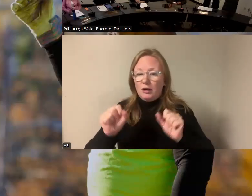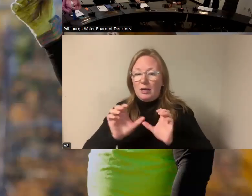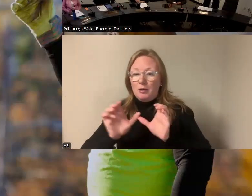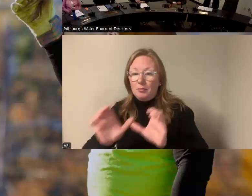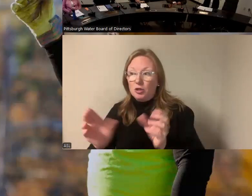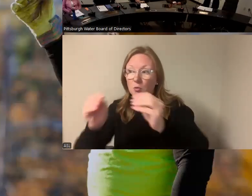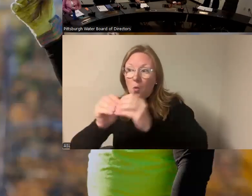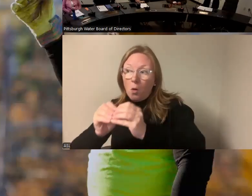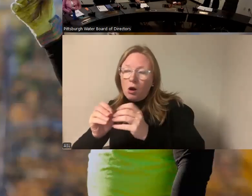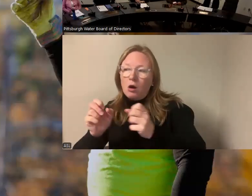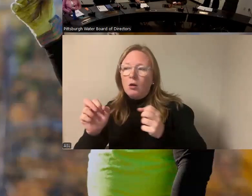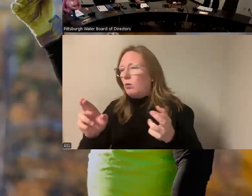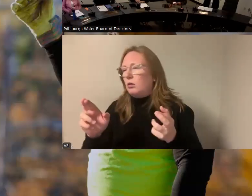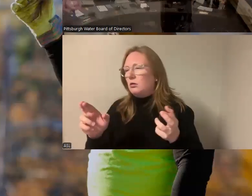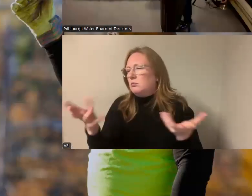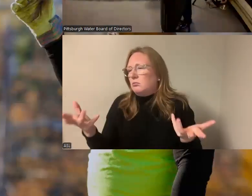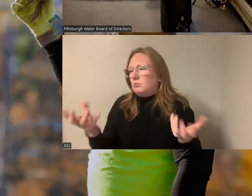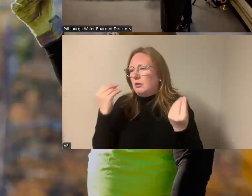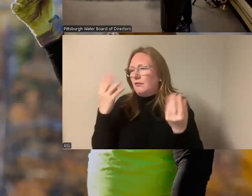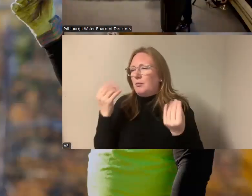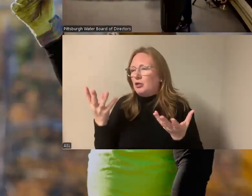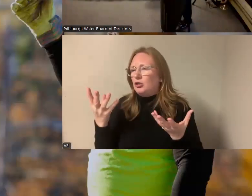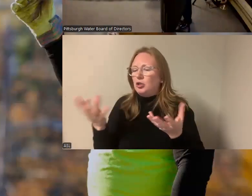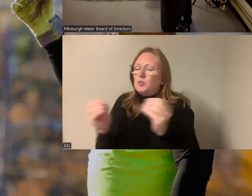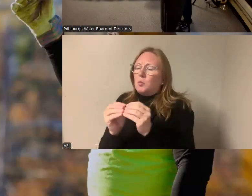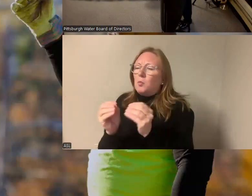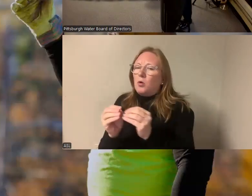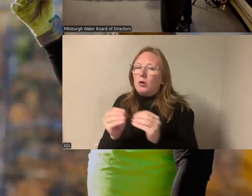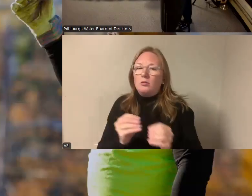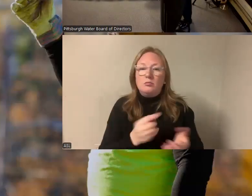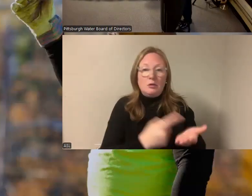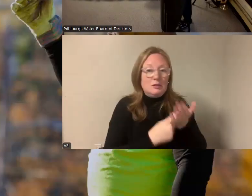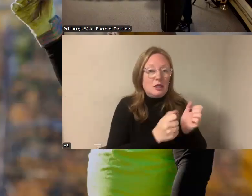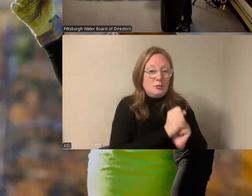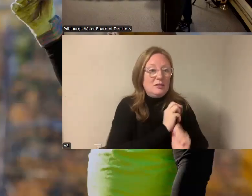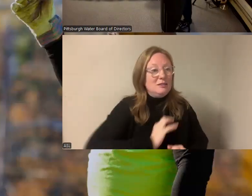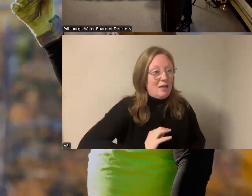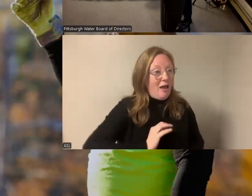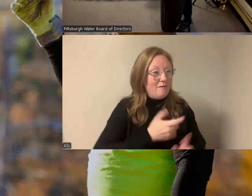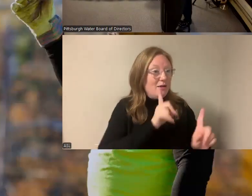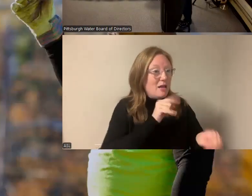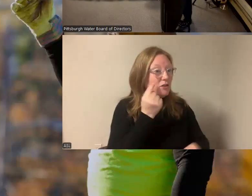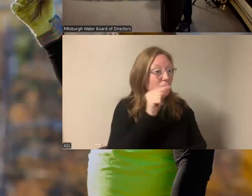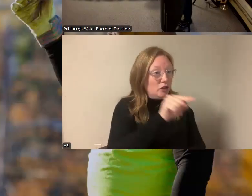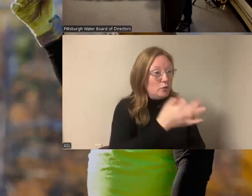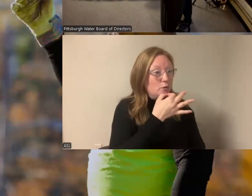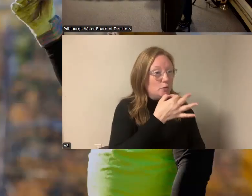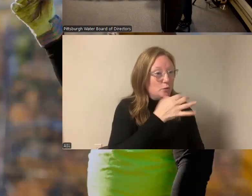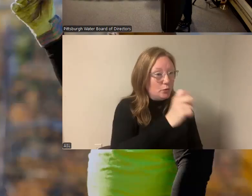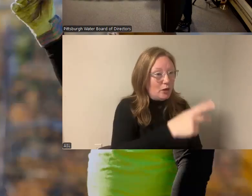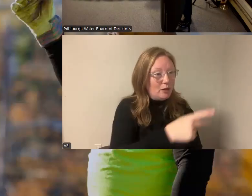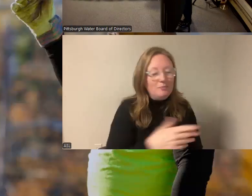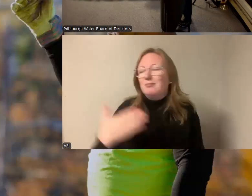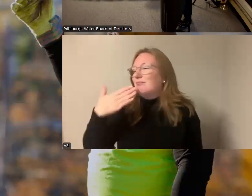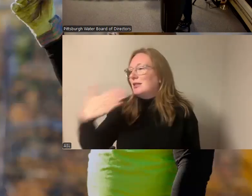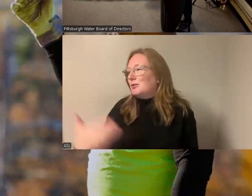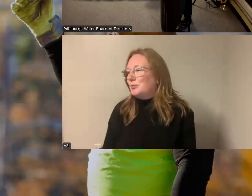like that. I will definitely consult with staff and have an answer for you. Thanks. Absolutely.